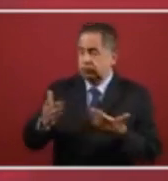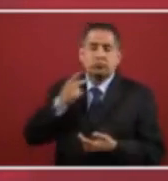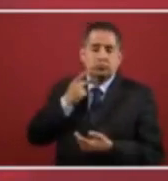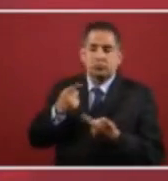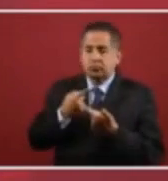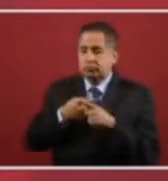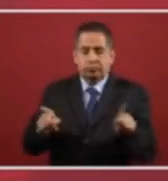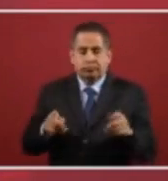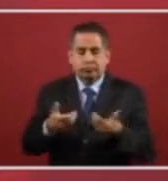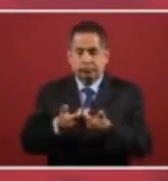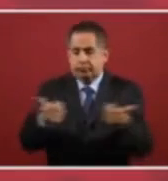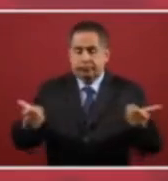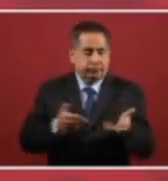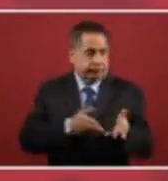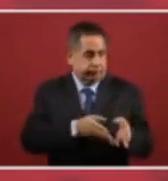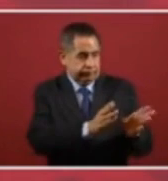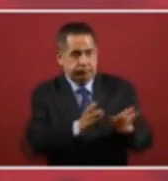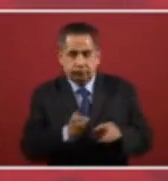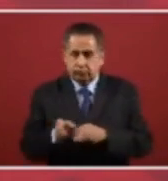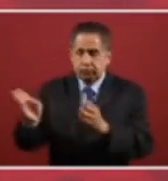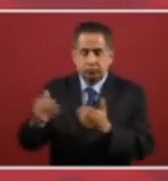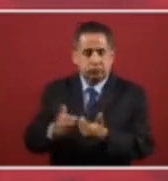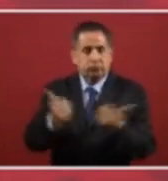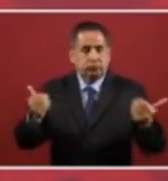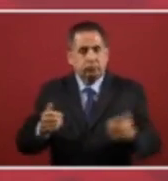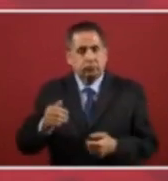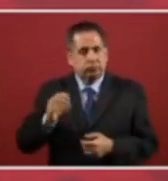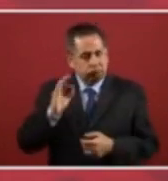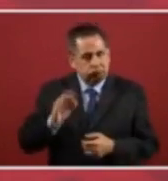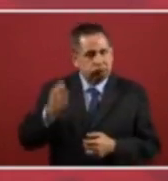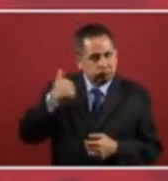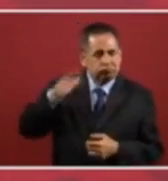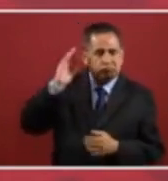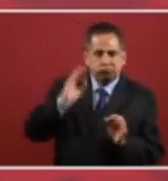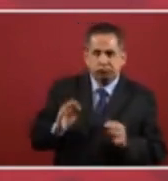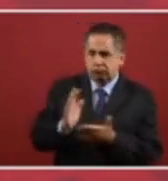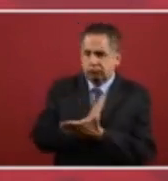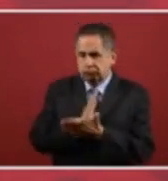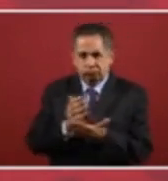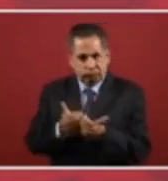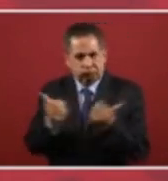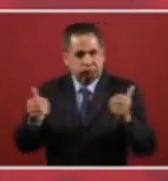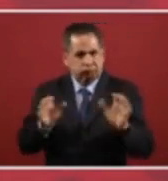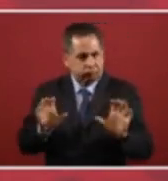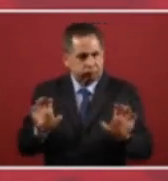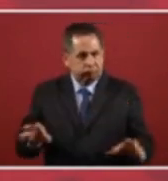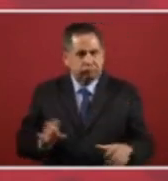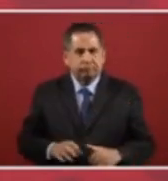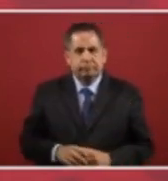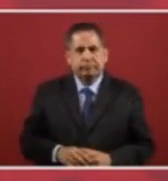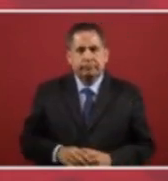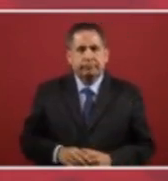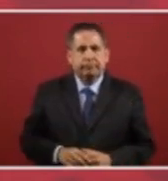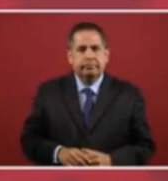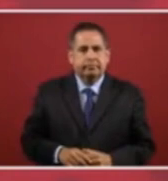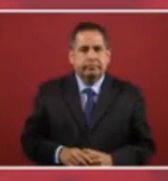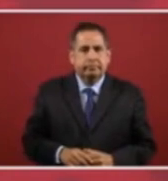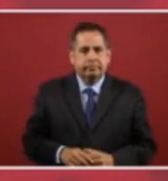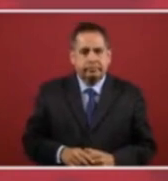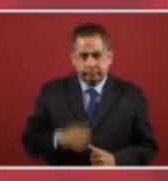let them feed each other, the political and the financial, like they did. They need to be separated